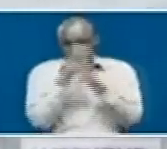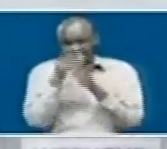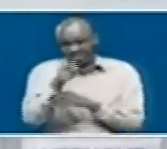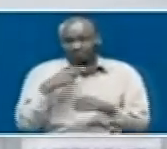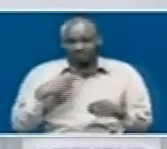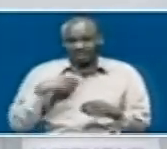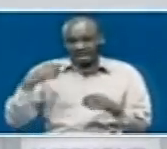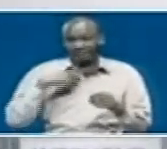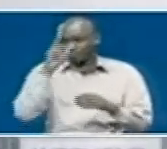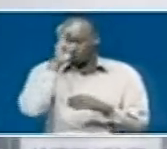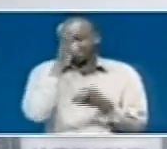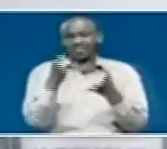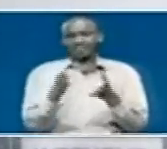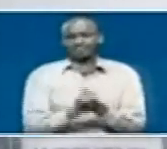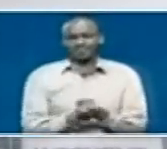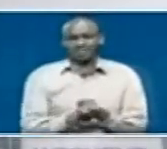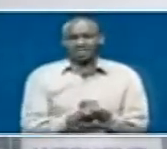be surrounded by police.